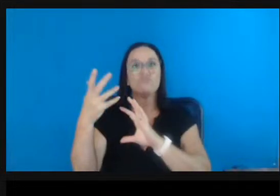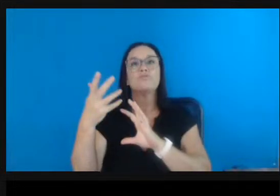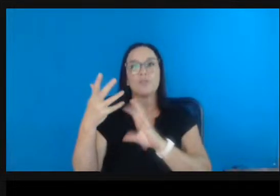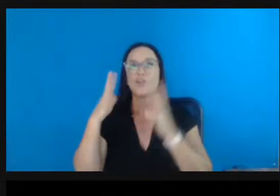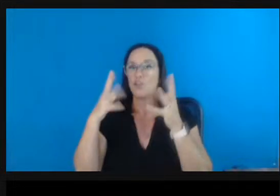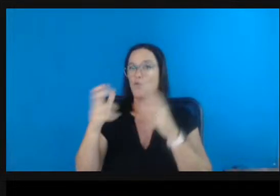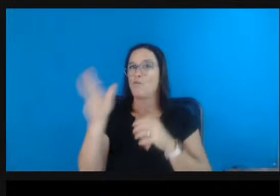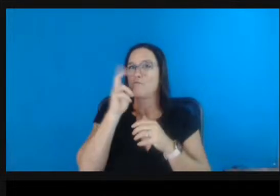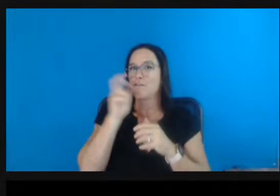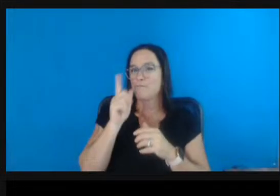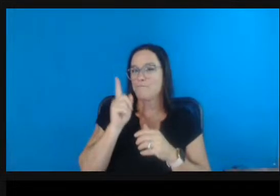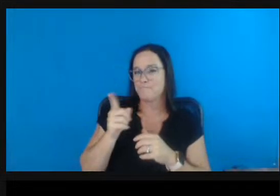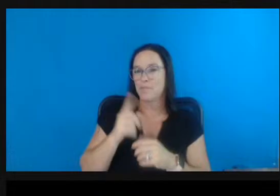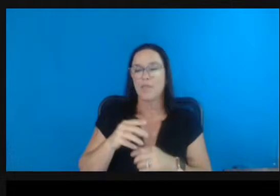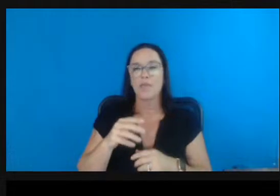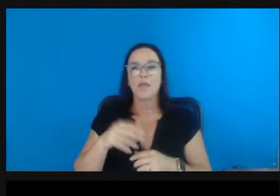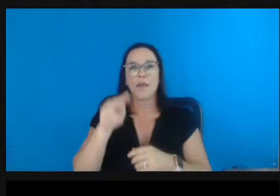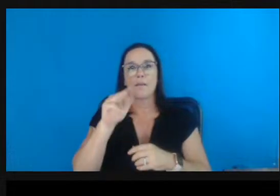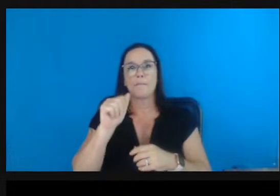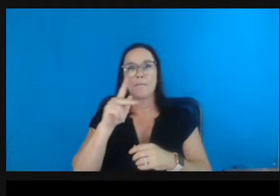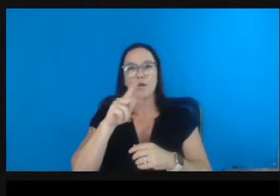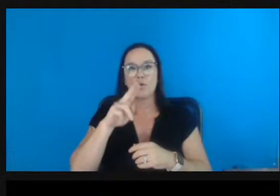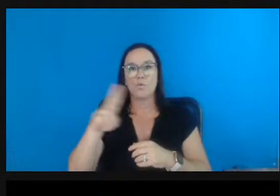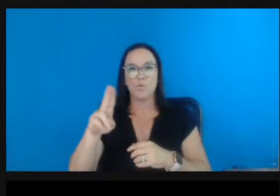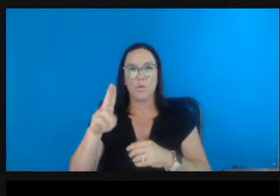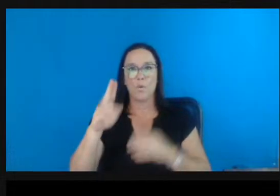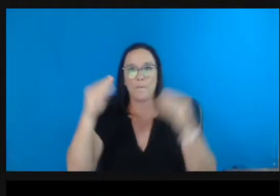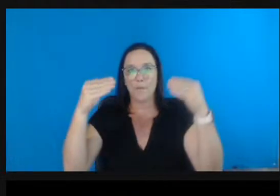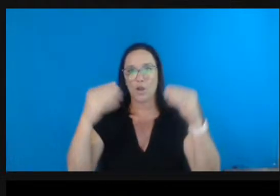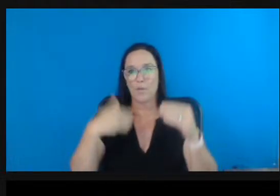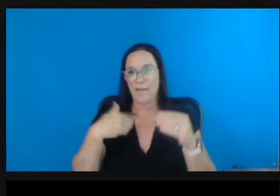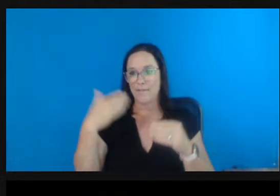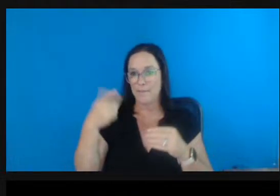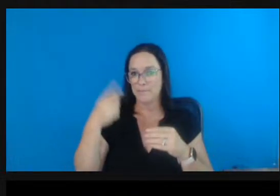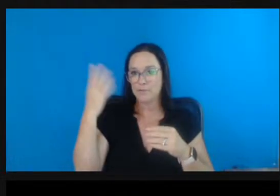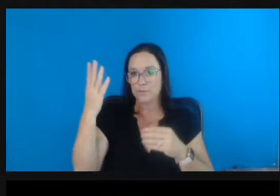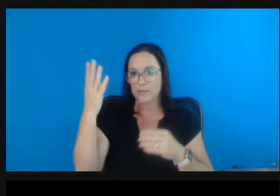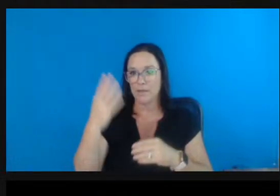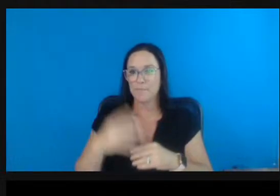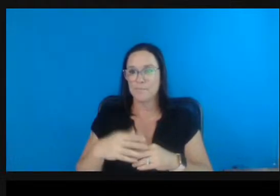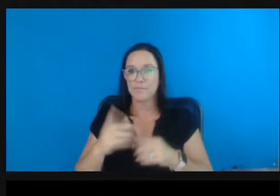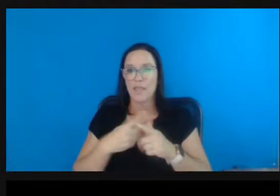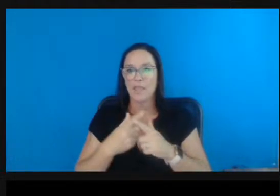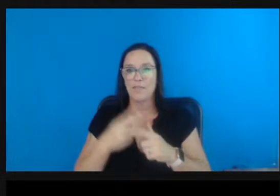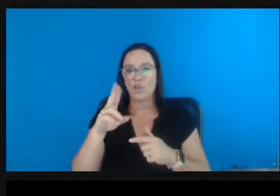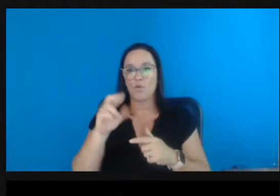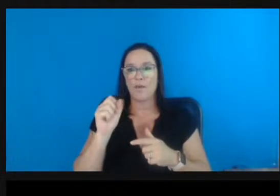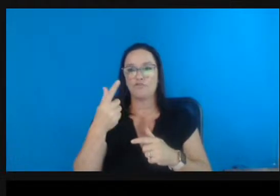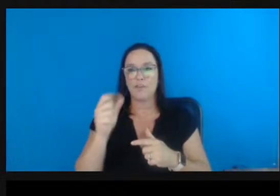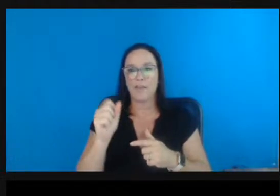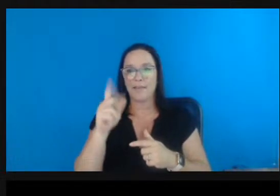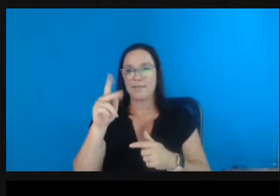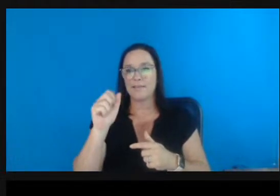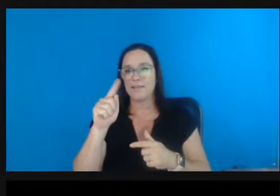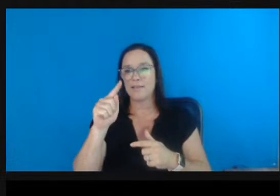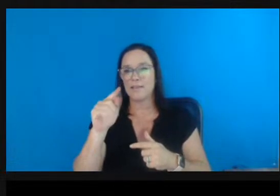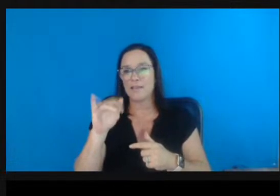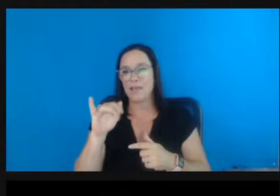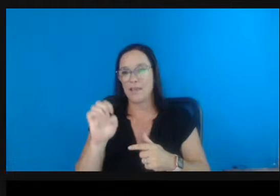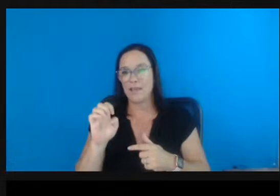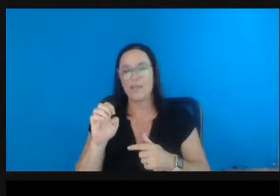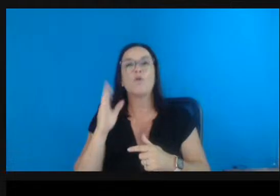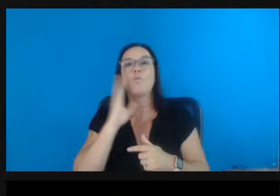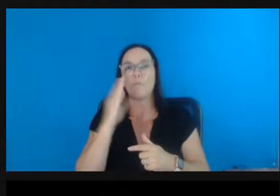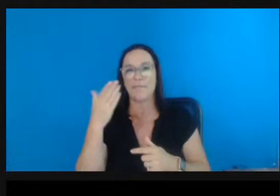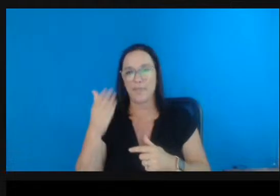out. Maku Marka, we have speaking, and we also have USGS there as well. Katie will be speaking. Come check us out. We got a lot going on. And